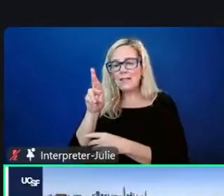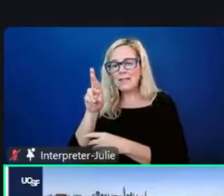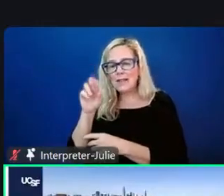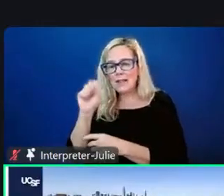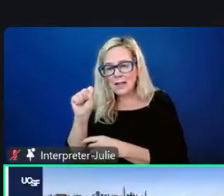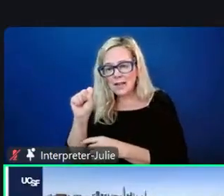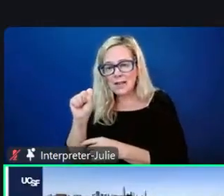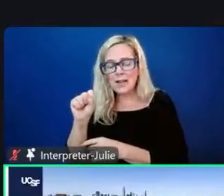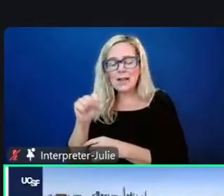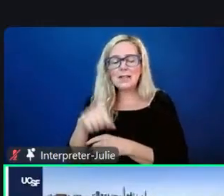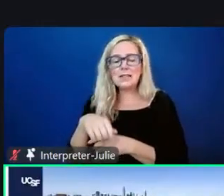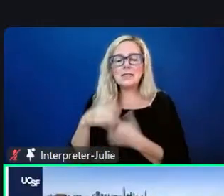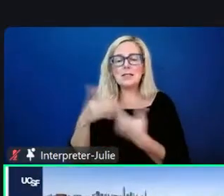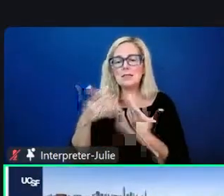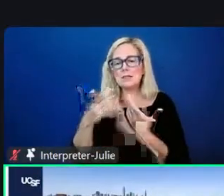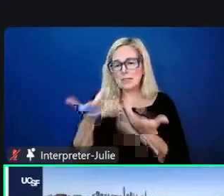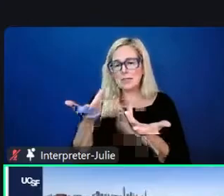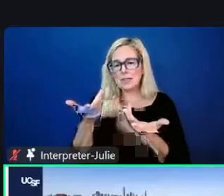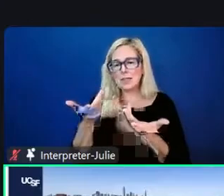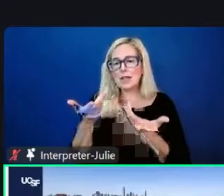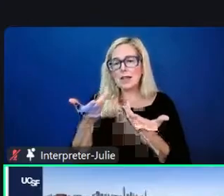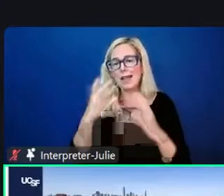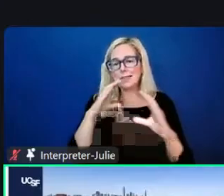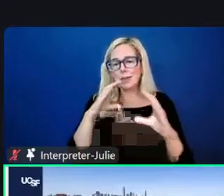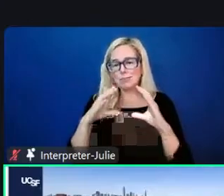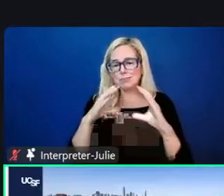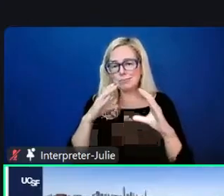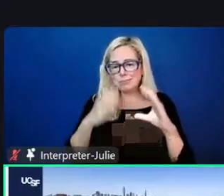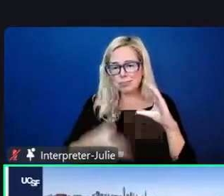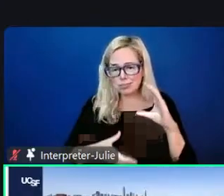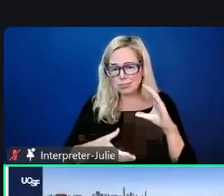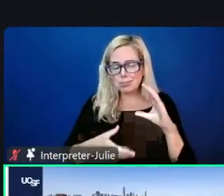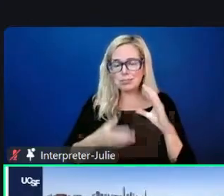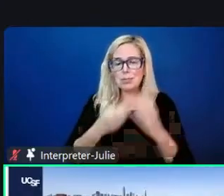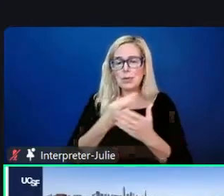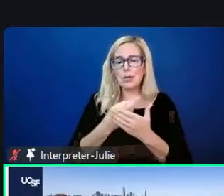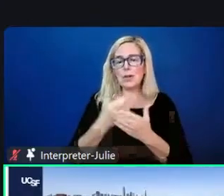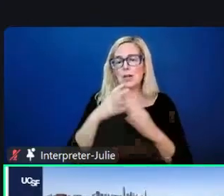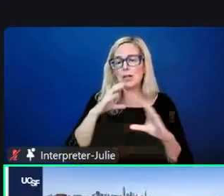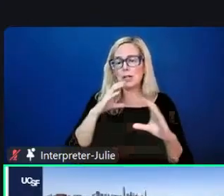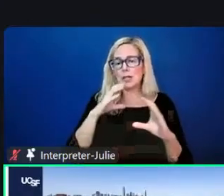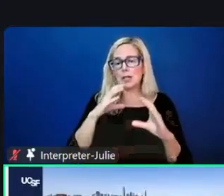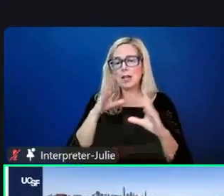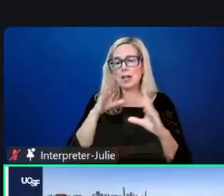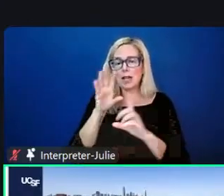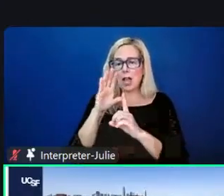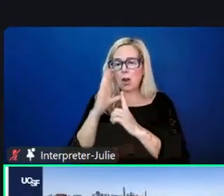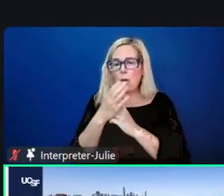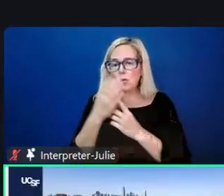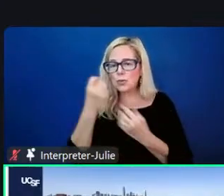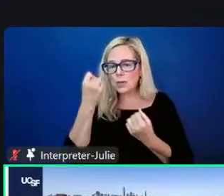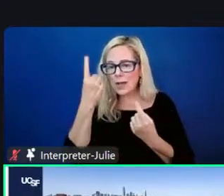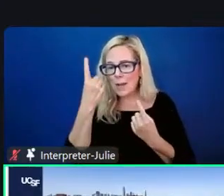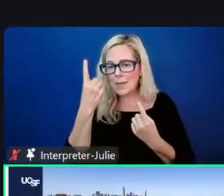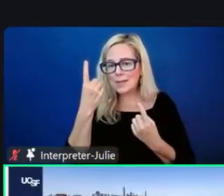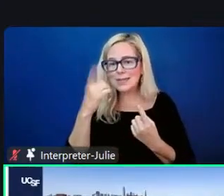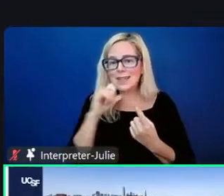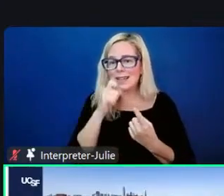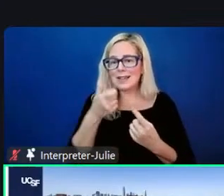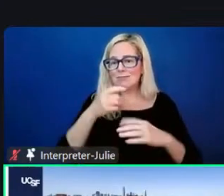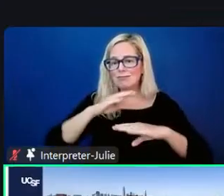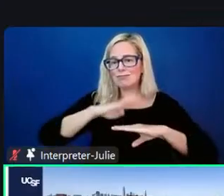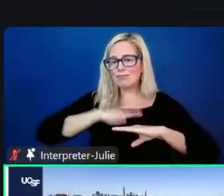that, poor communication resource use, and cultural competence that doesn't exactly meet the marks